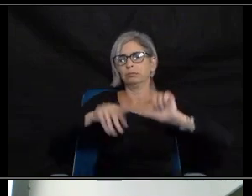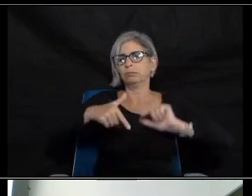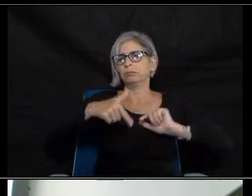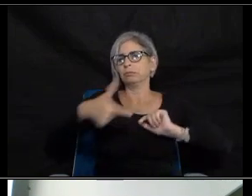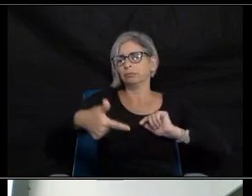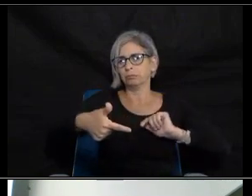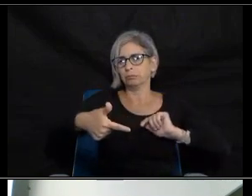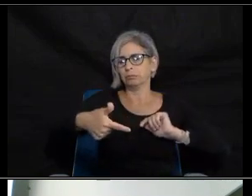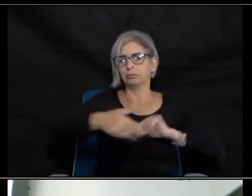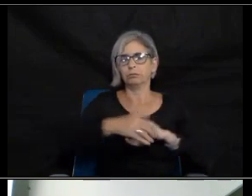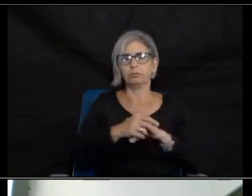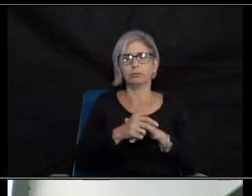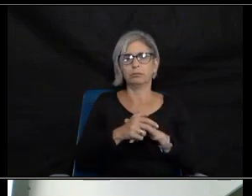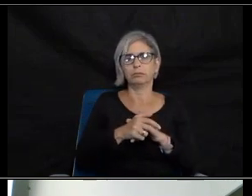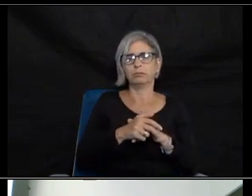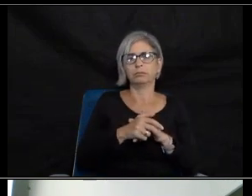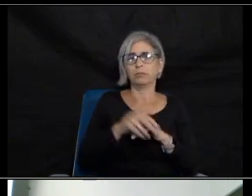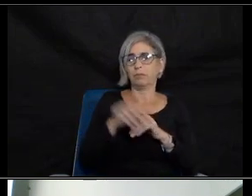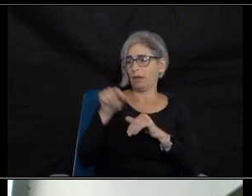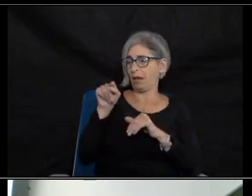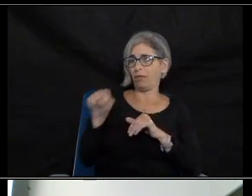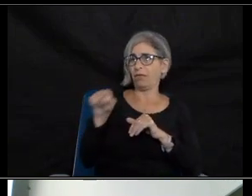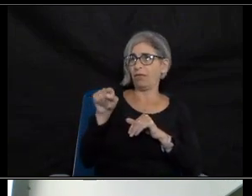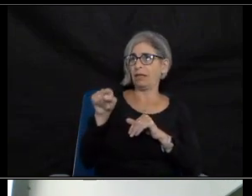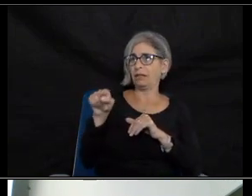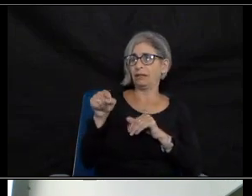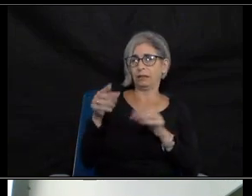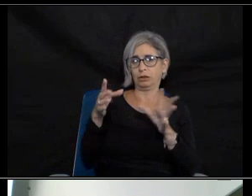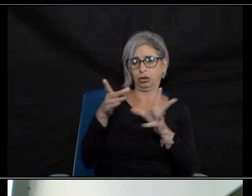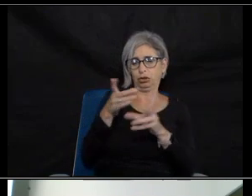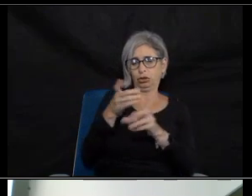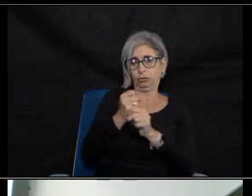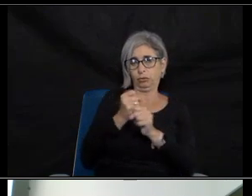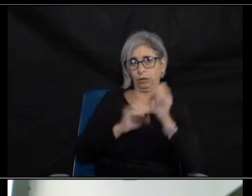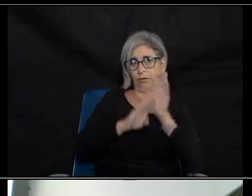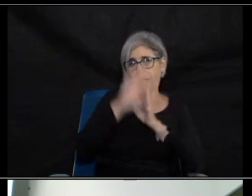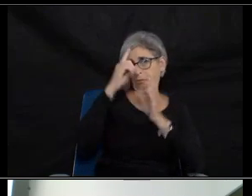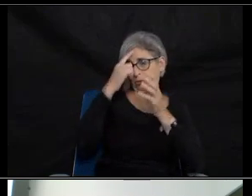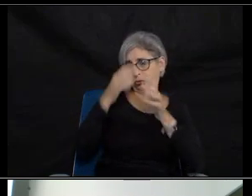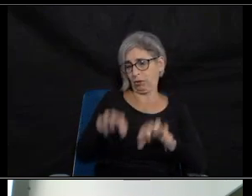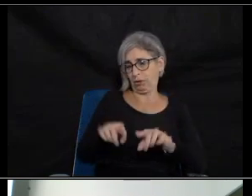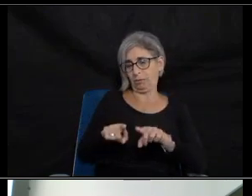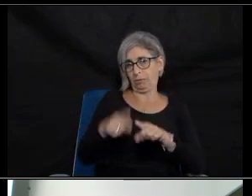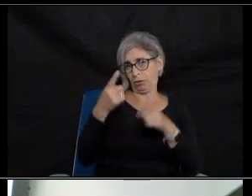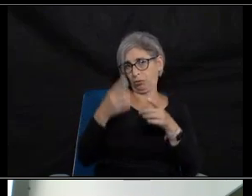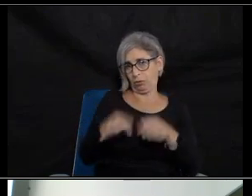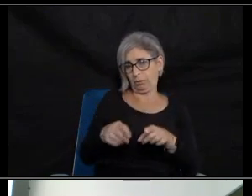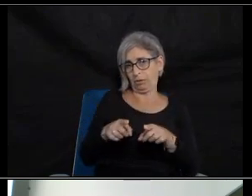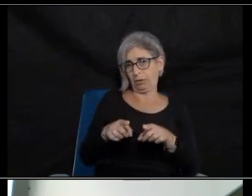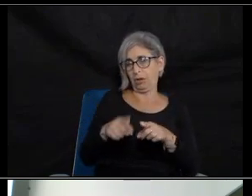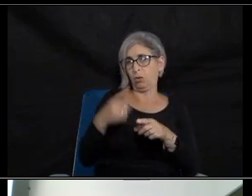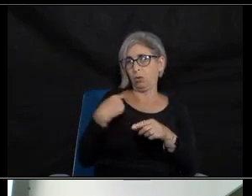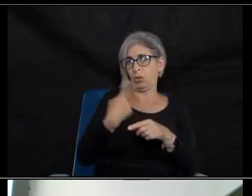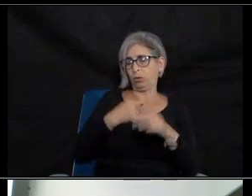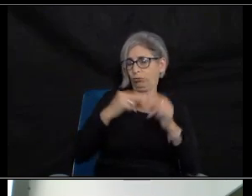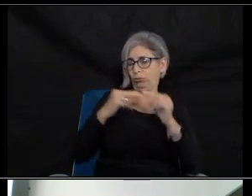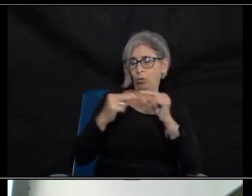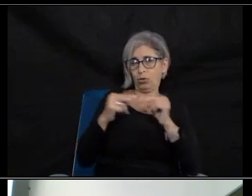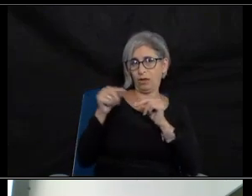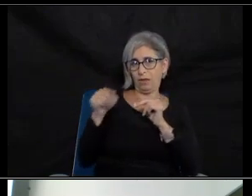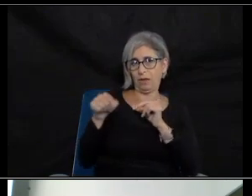So this is just an excerpt from the developer's agreement. When we negotiated this deal, we knew